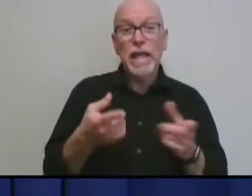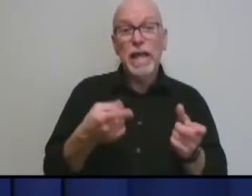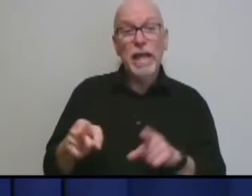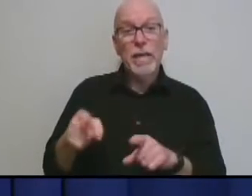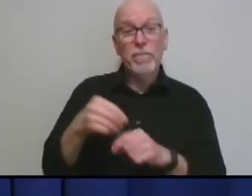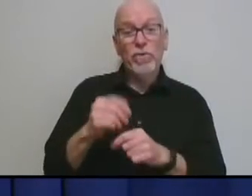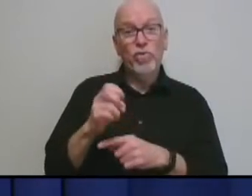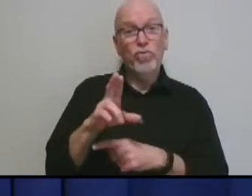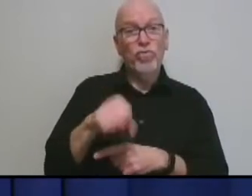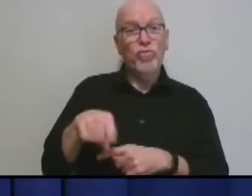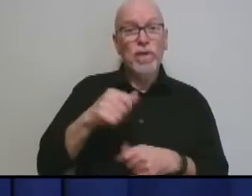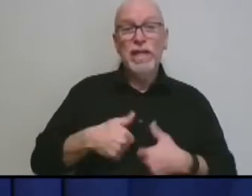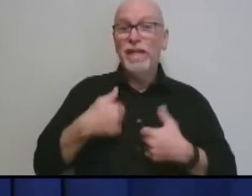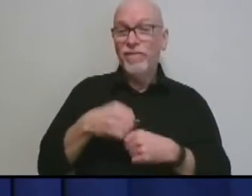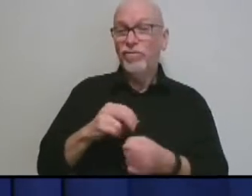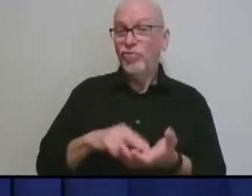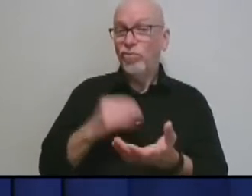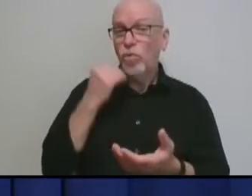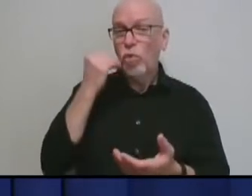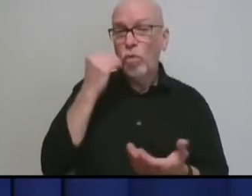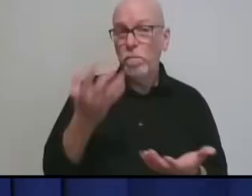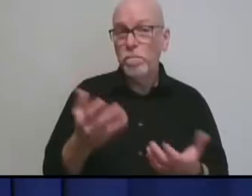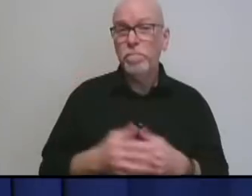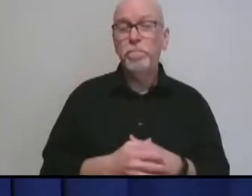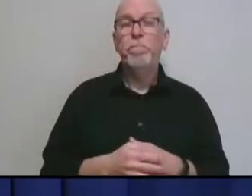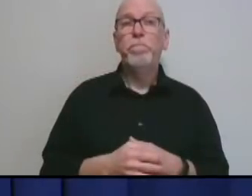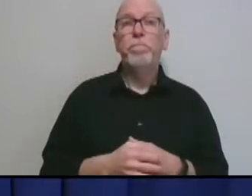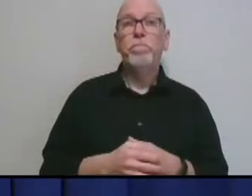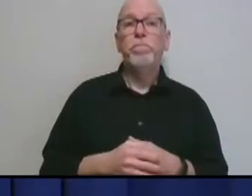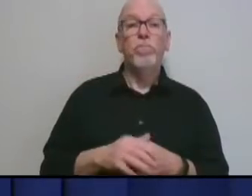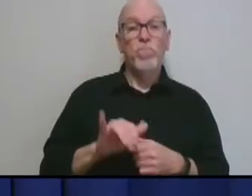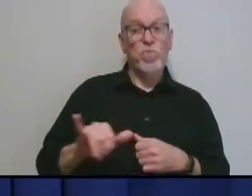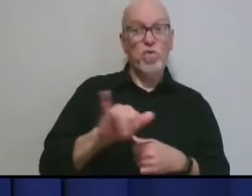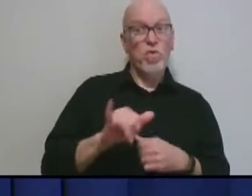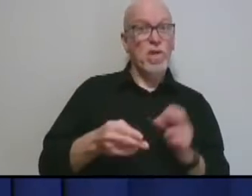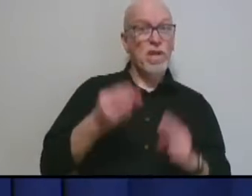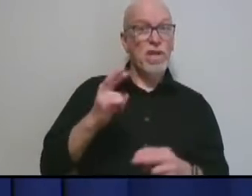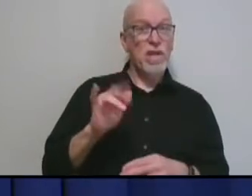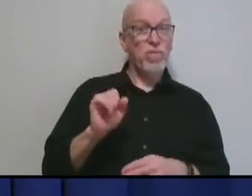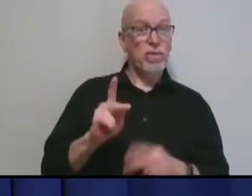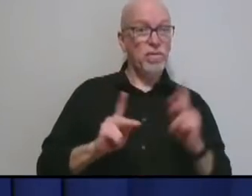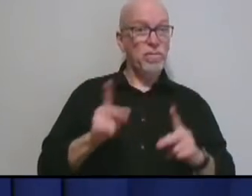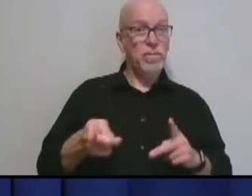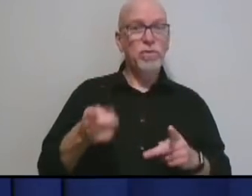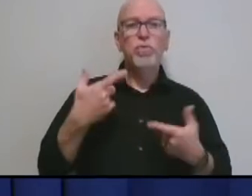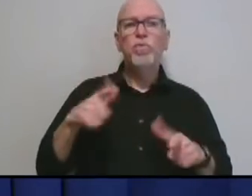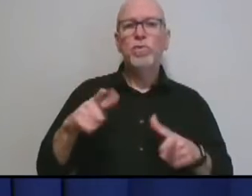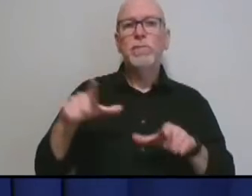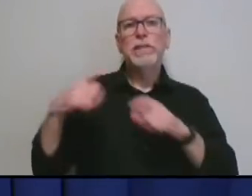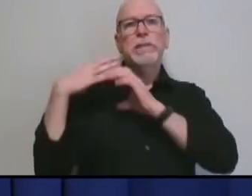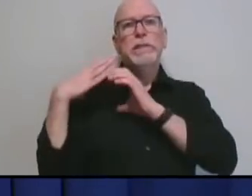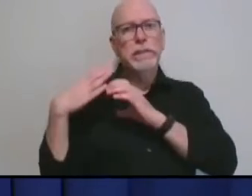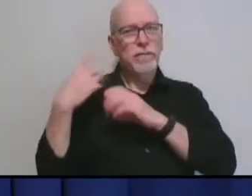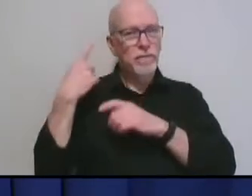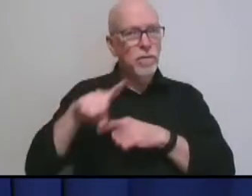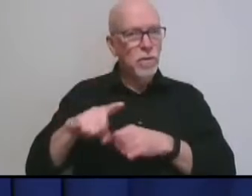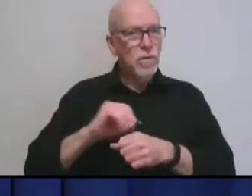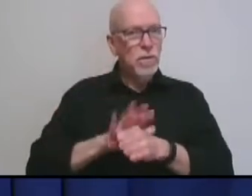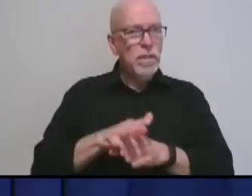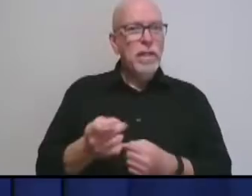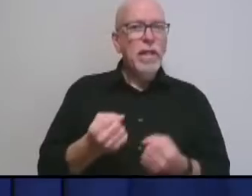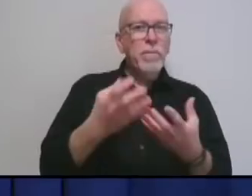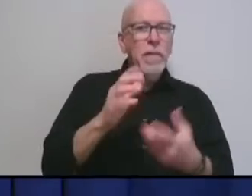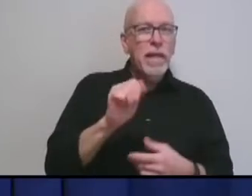Hoosiers who live in long-term care facilities. These vulnerable Hoosiers have borne a huge burden of this pandemic, from the number of